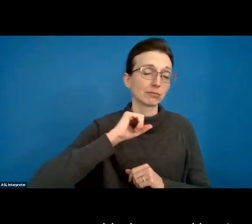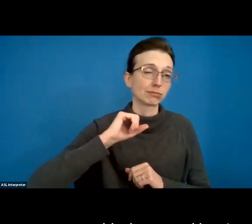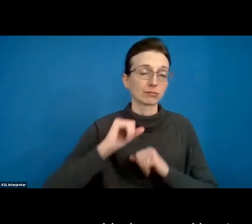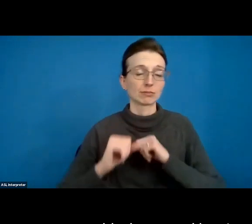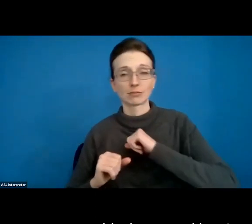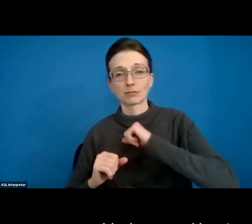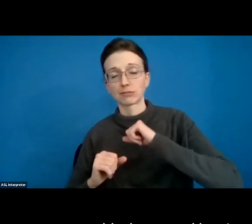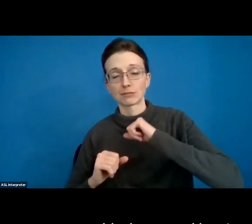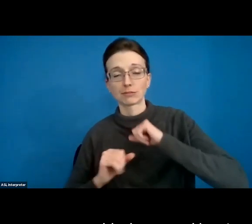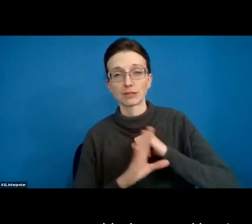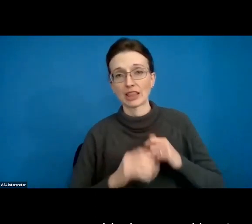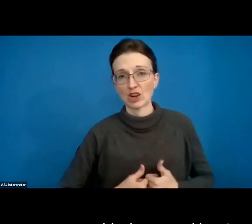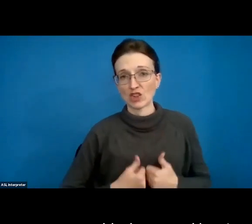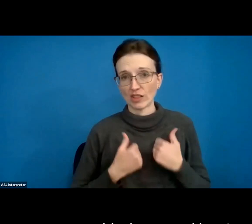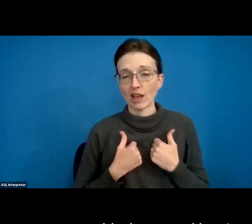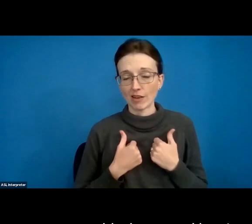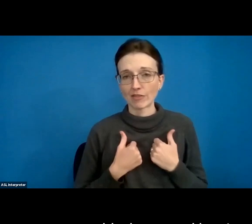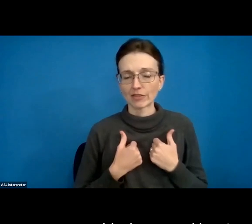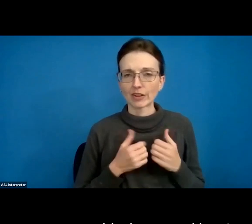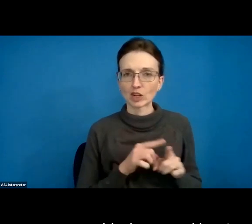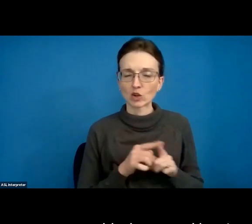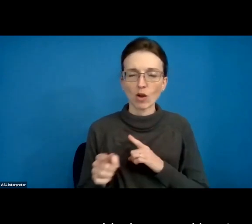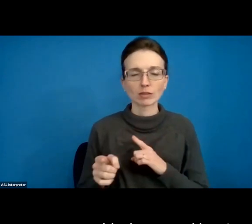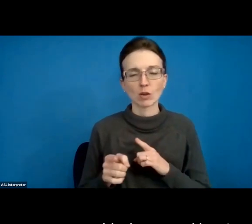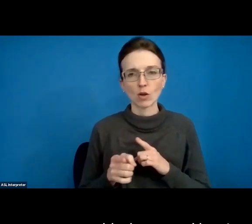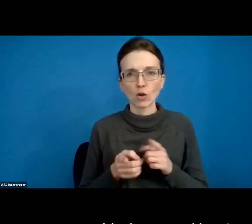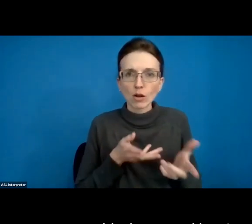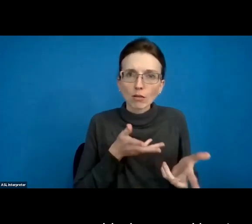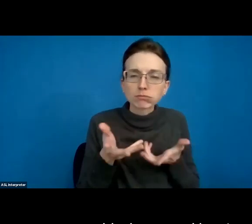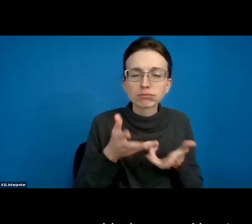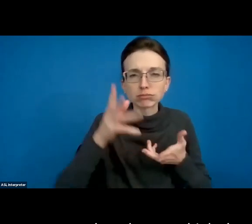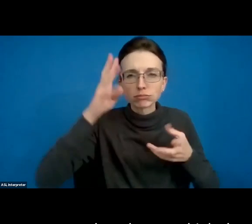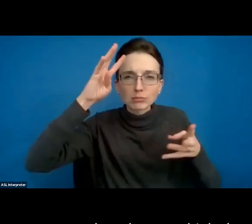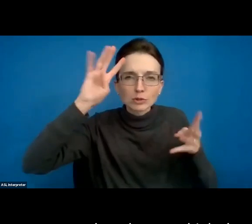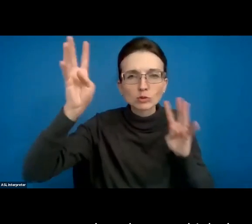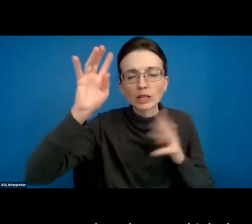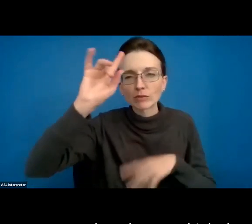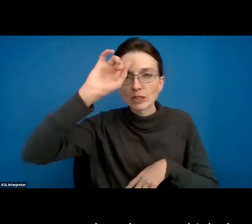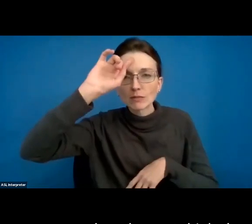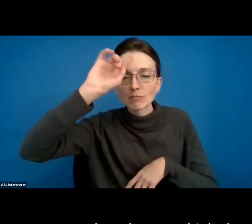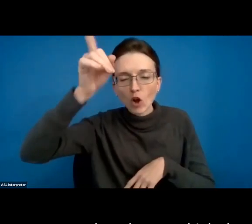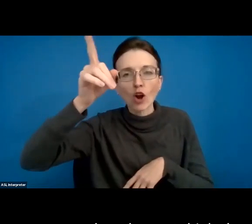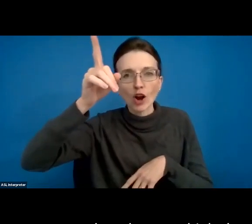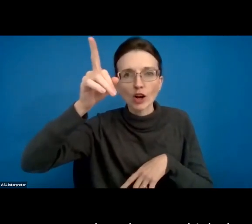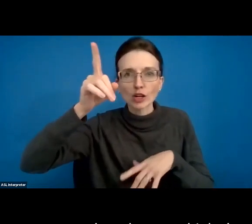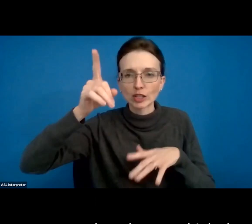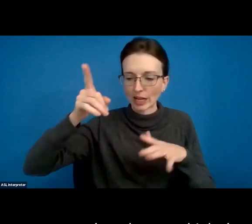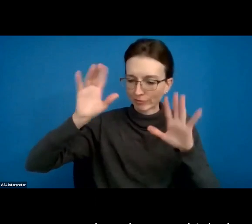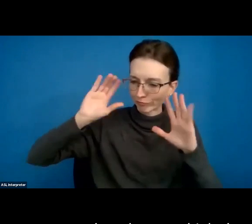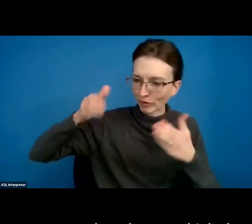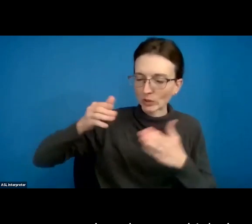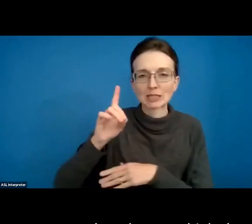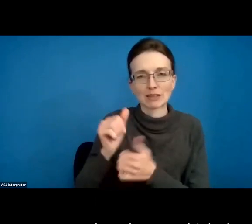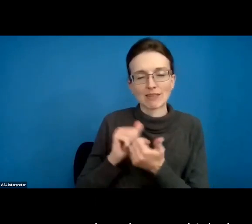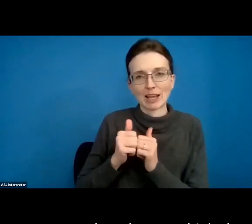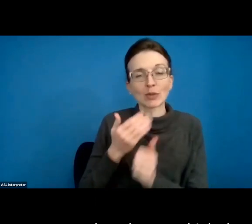lives, and who are really dynamic, creative, smart people about how we think about disability. So thank you,